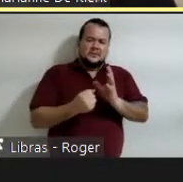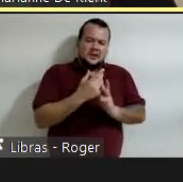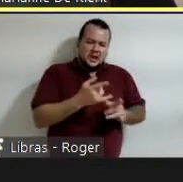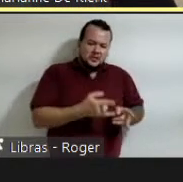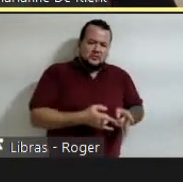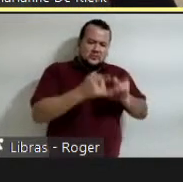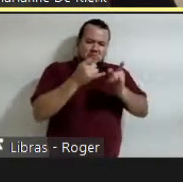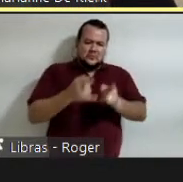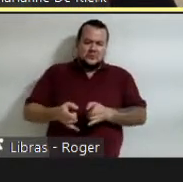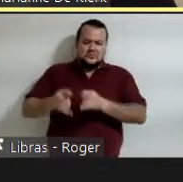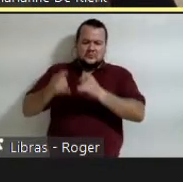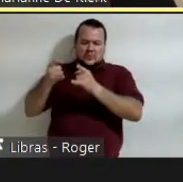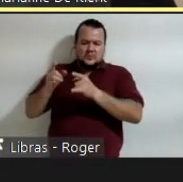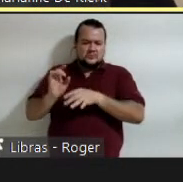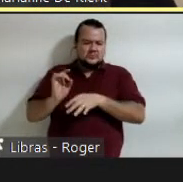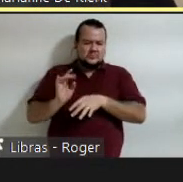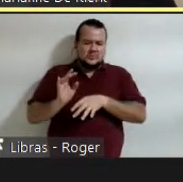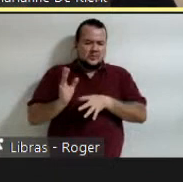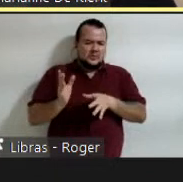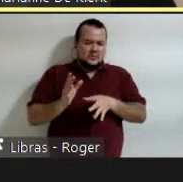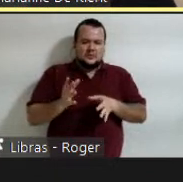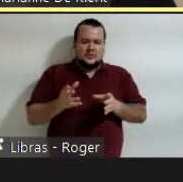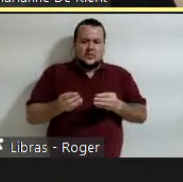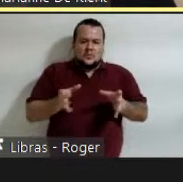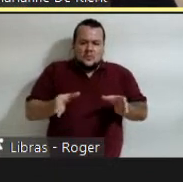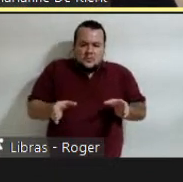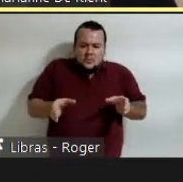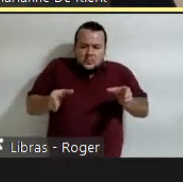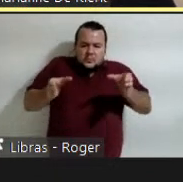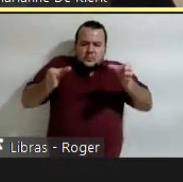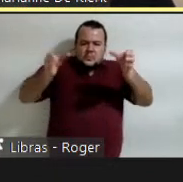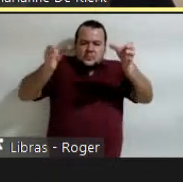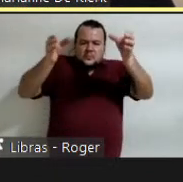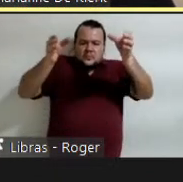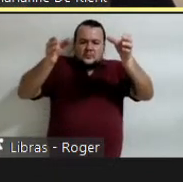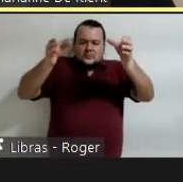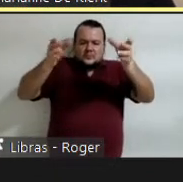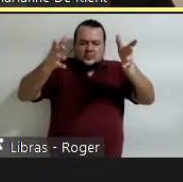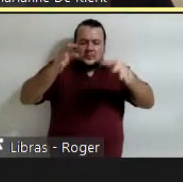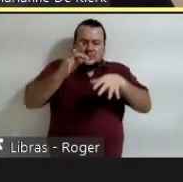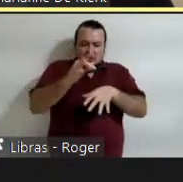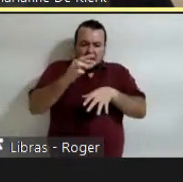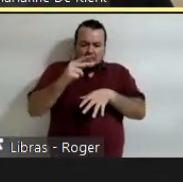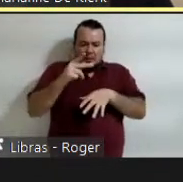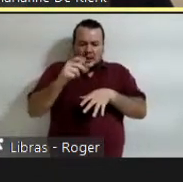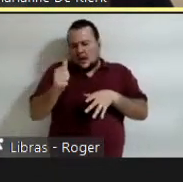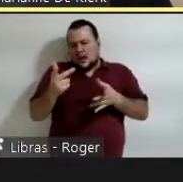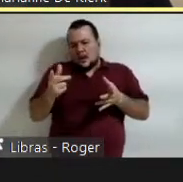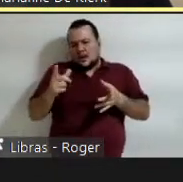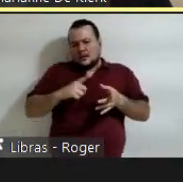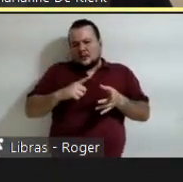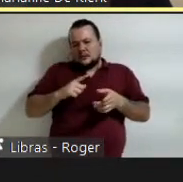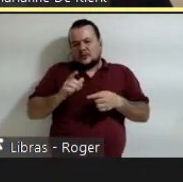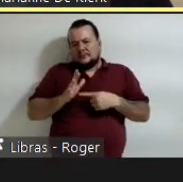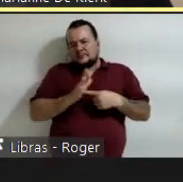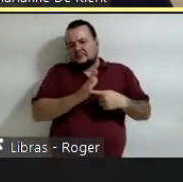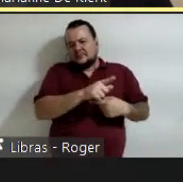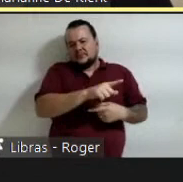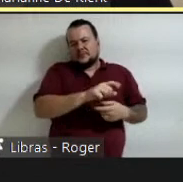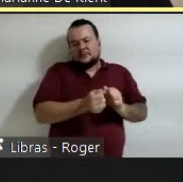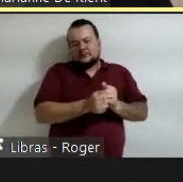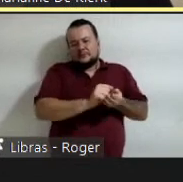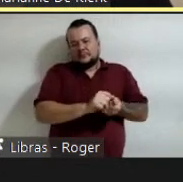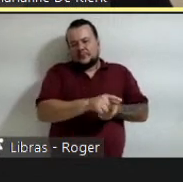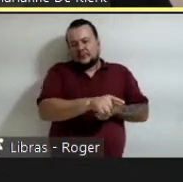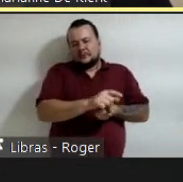square, TPA as an anchor, and then into this, which was the most heavy-handed